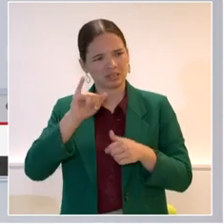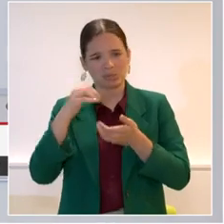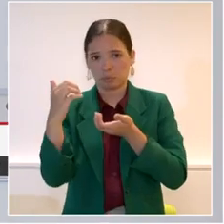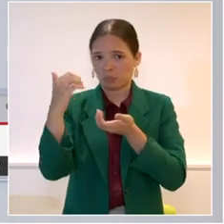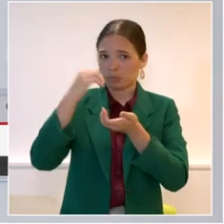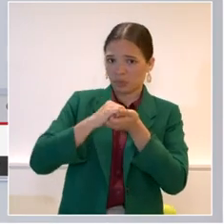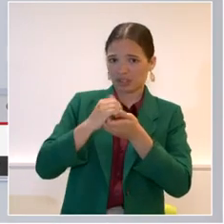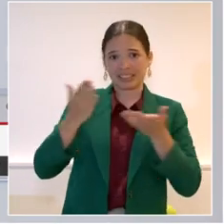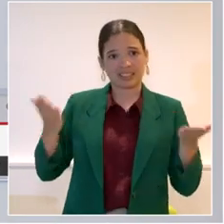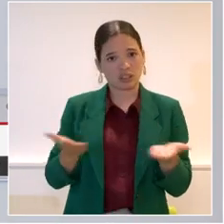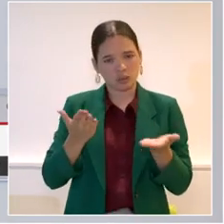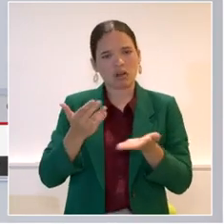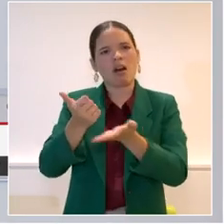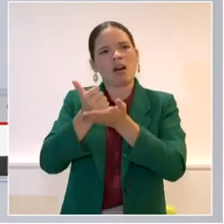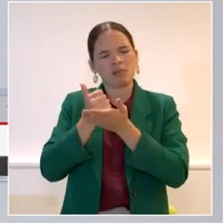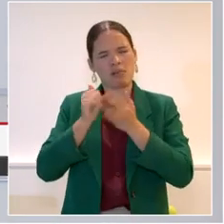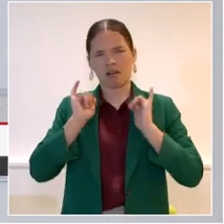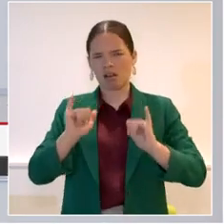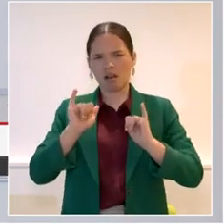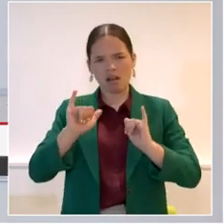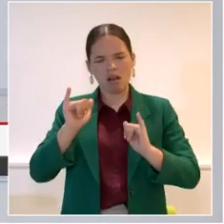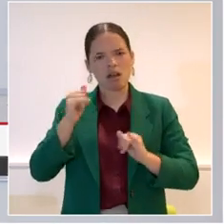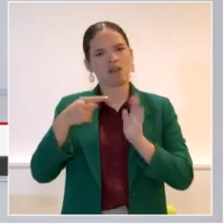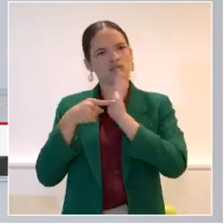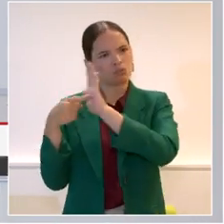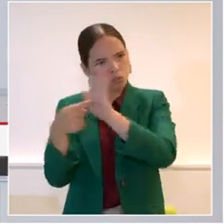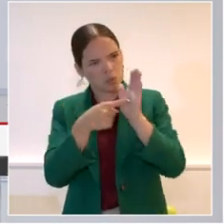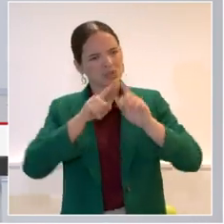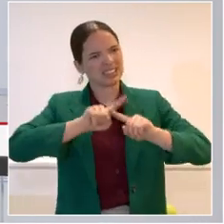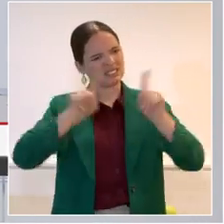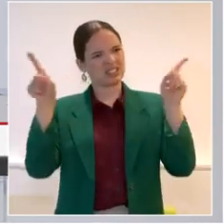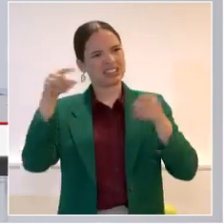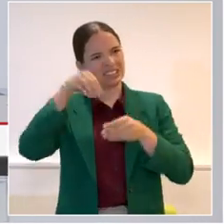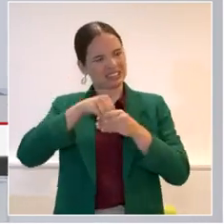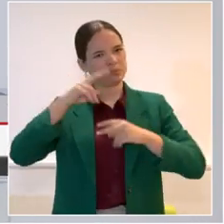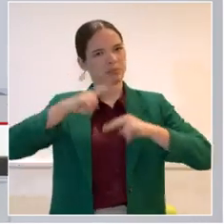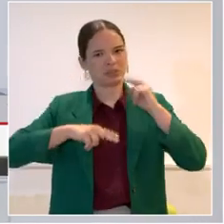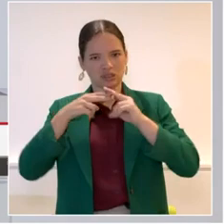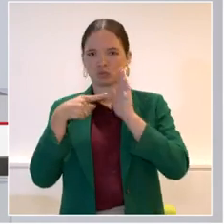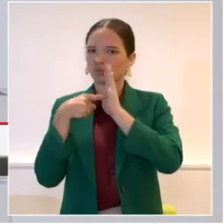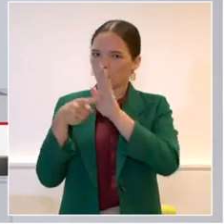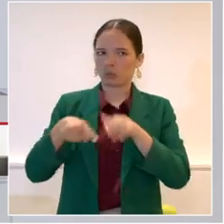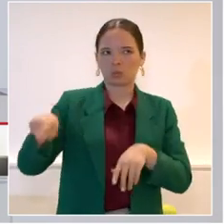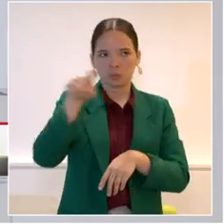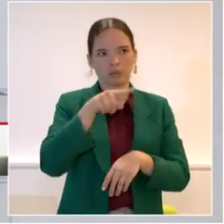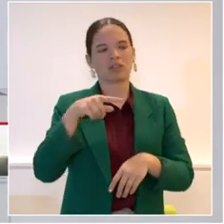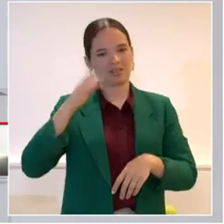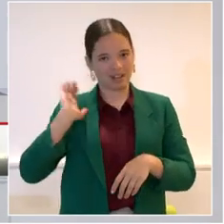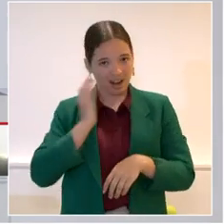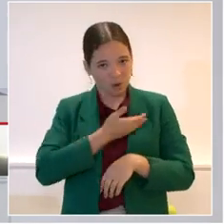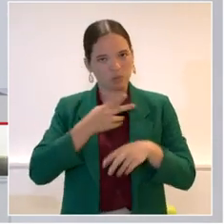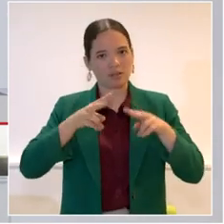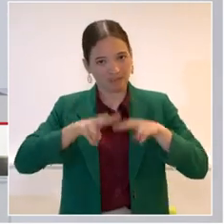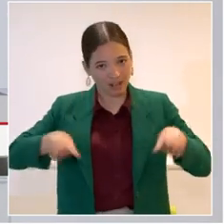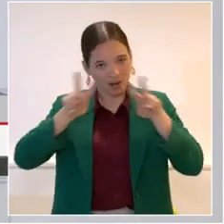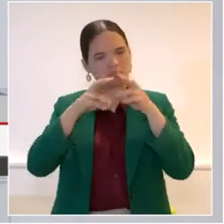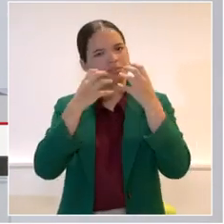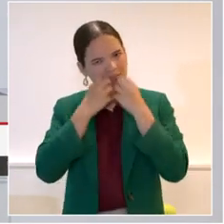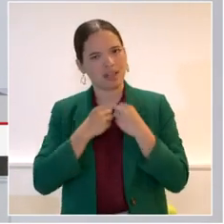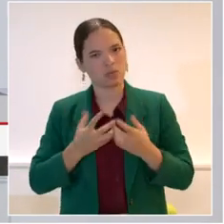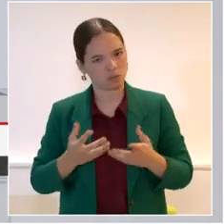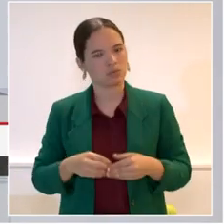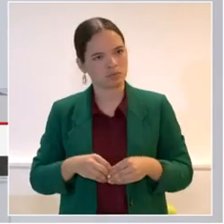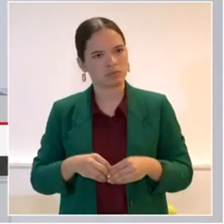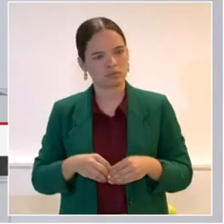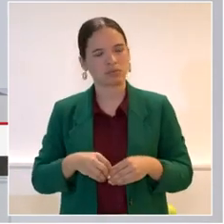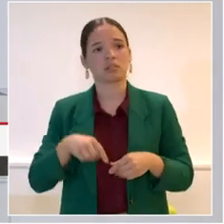these that say something different and reflect our values. And it makes a difference. So in our new short-term family